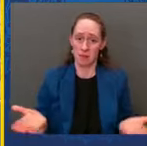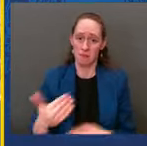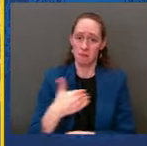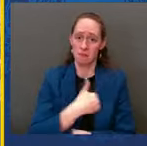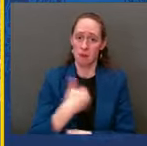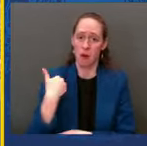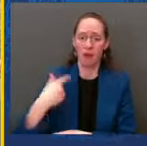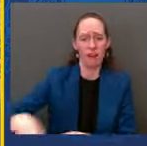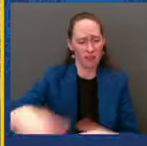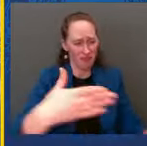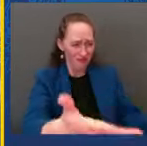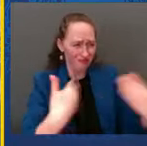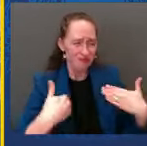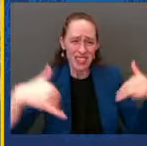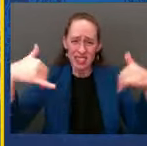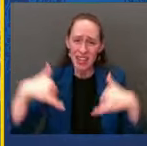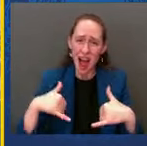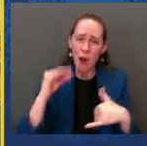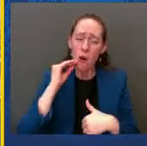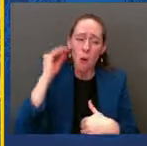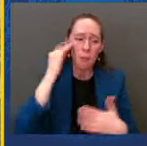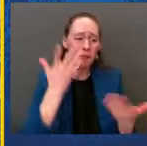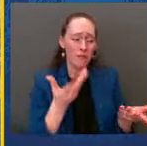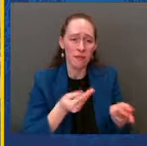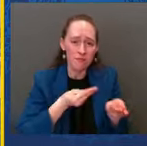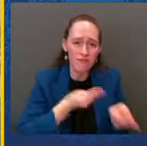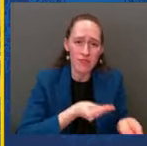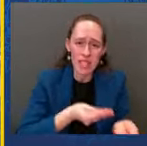many of them feel here at home. That's what they are saying.